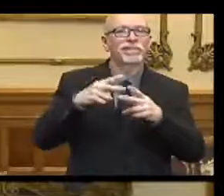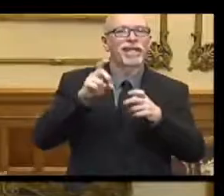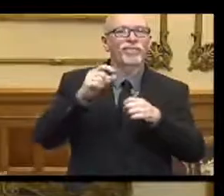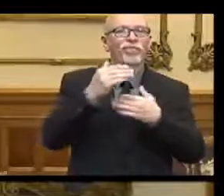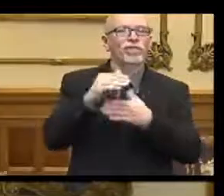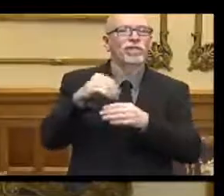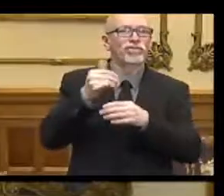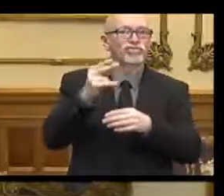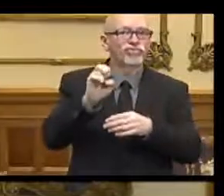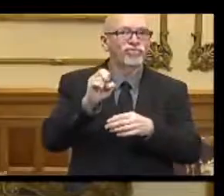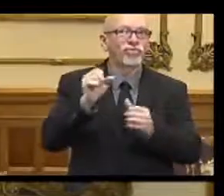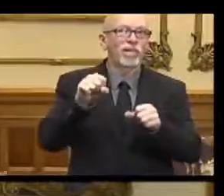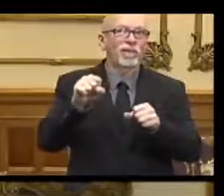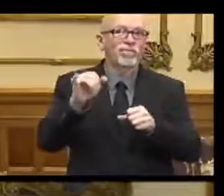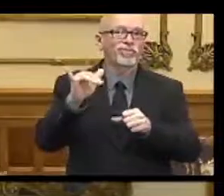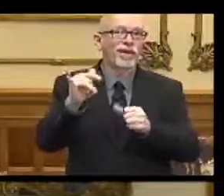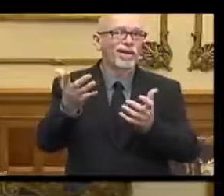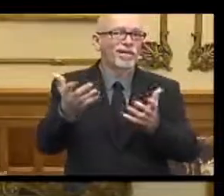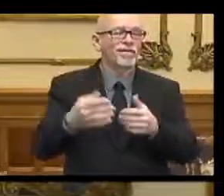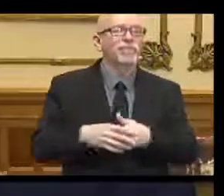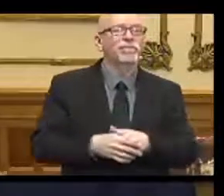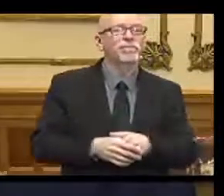starting in June and possibly through July?